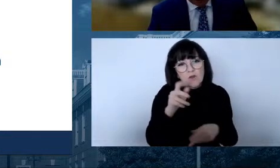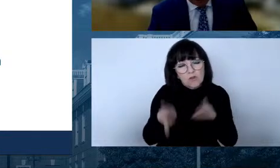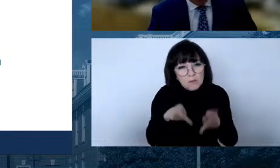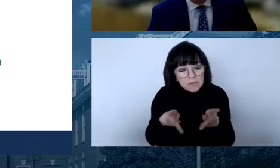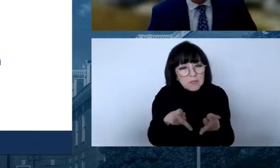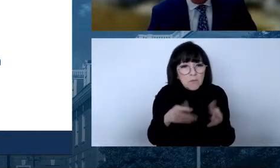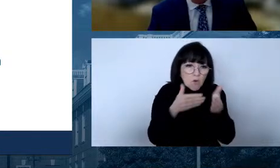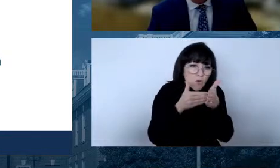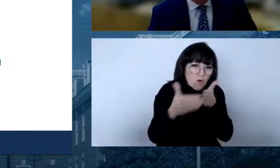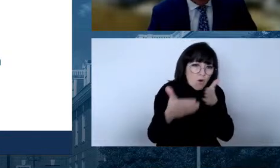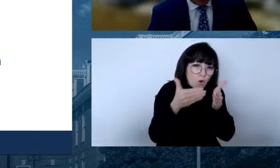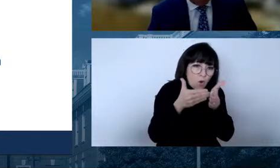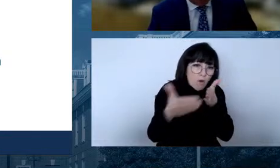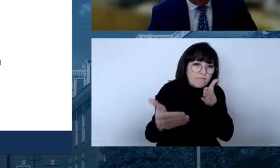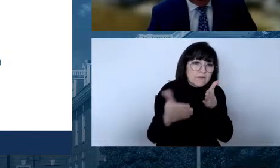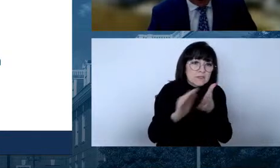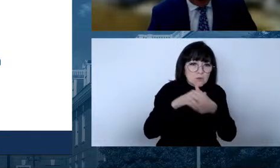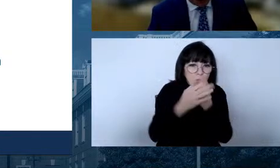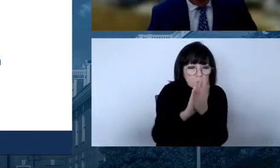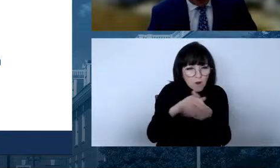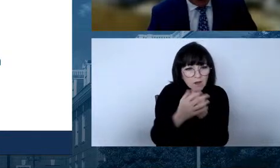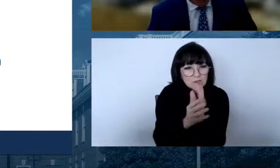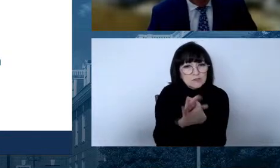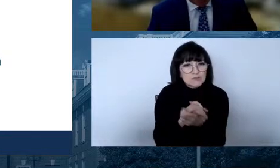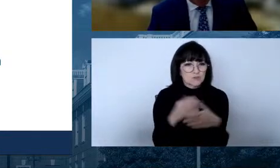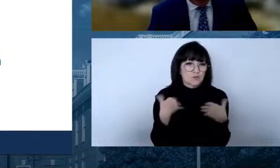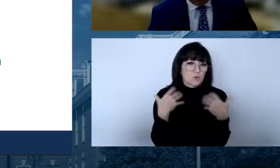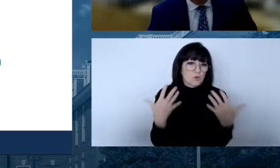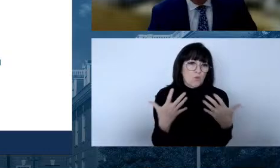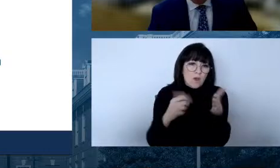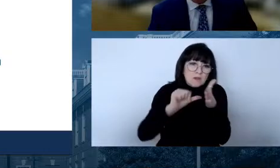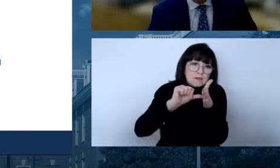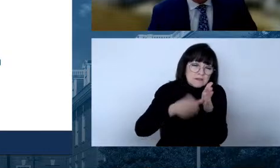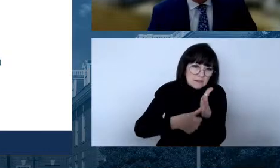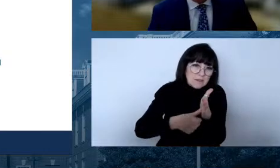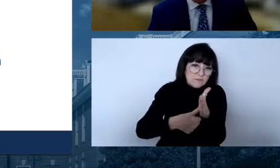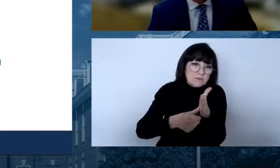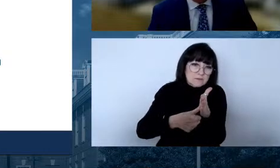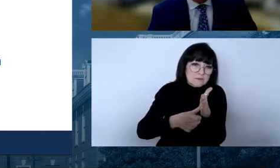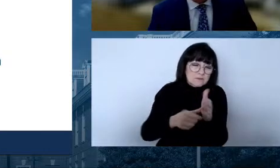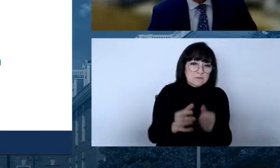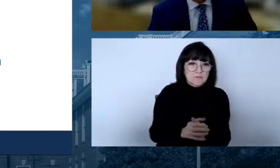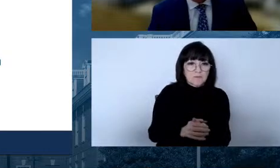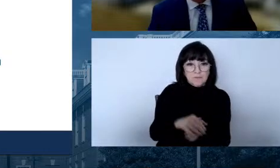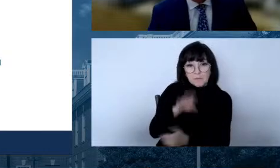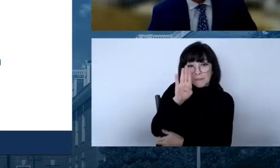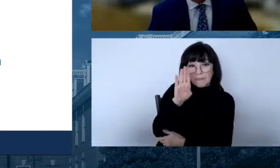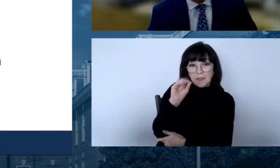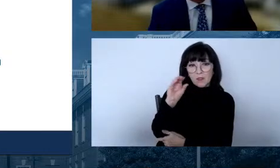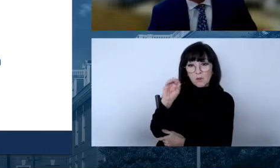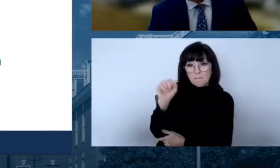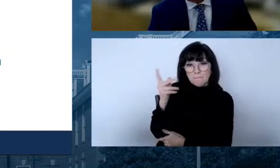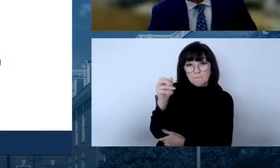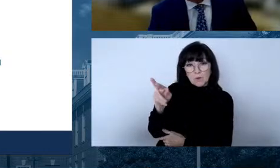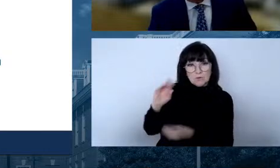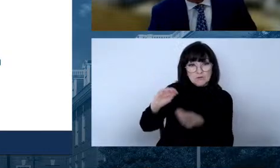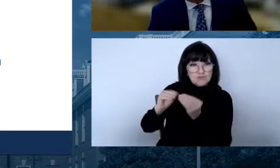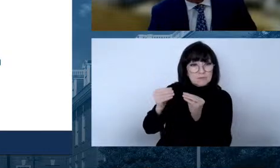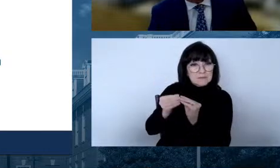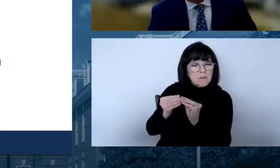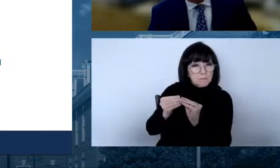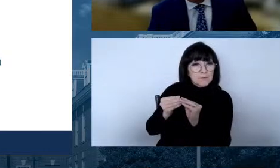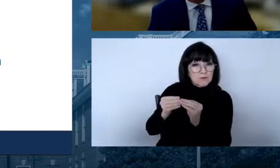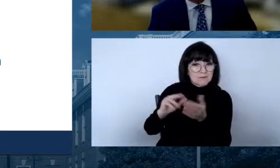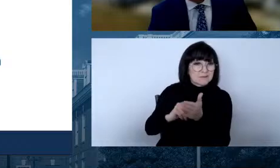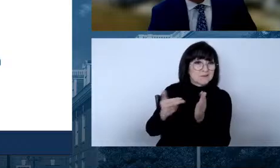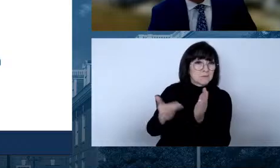to mention and to reinforce. You know, our booster numbers in Delaware are not as high as they could be. Our booster shots are around 30